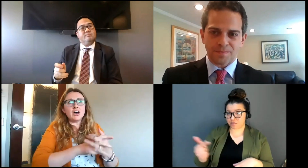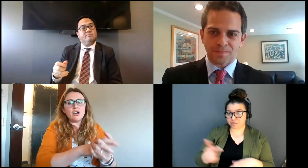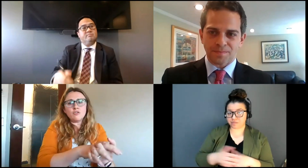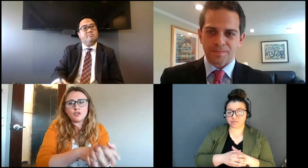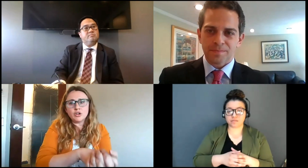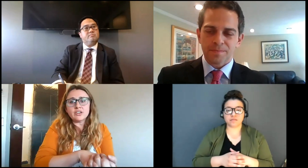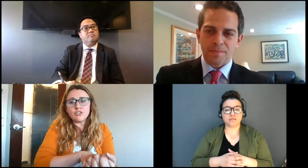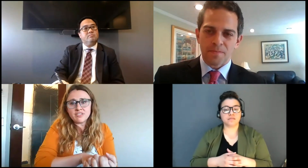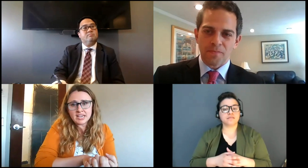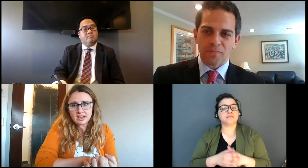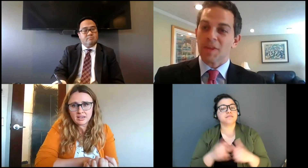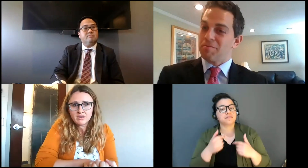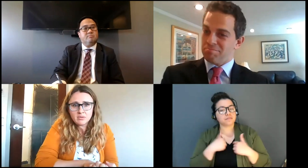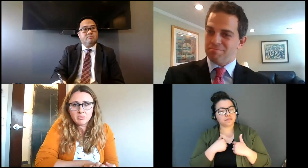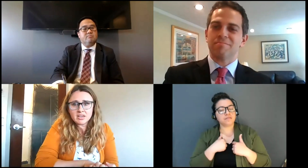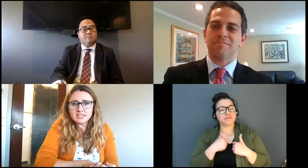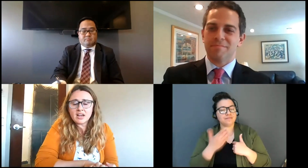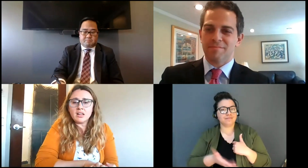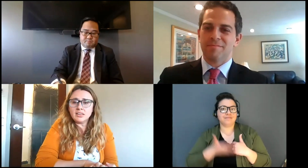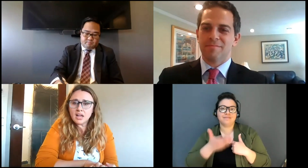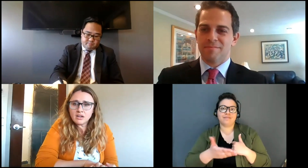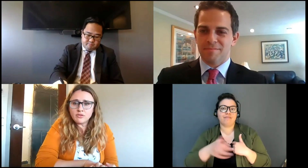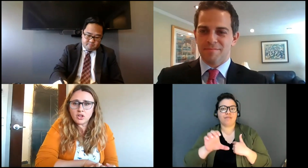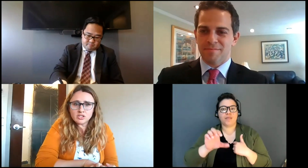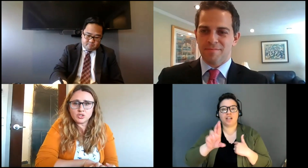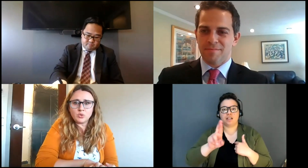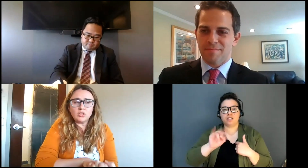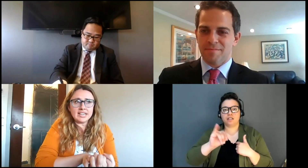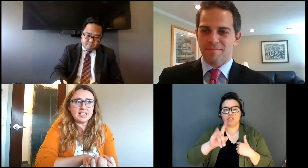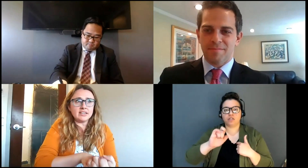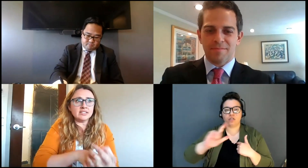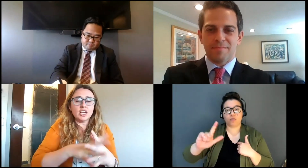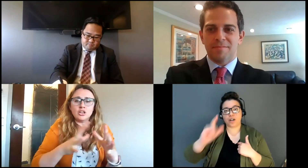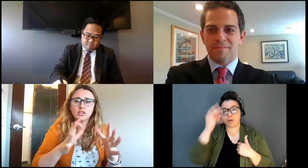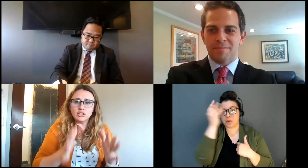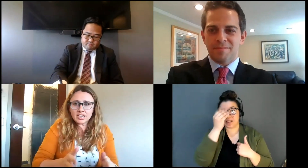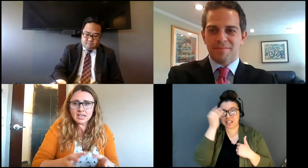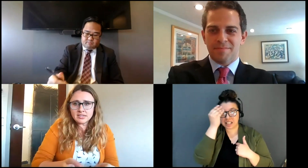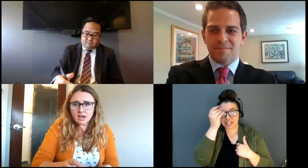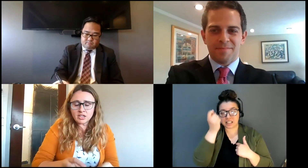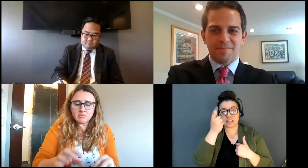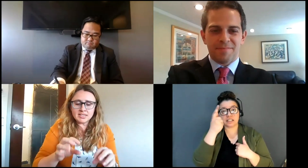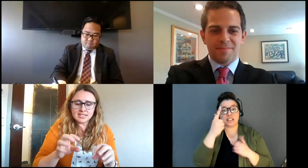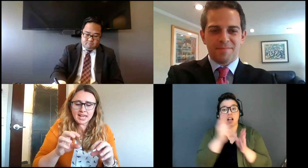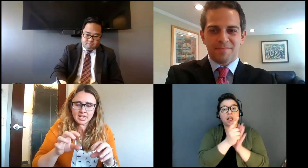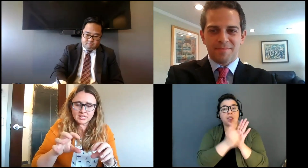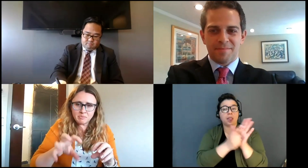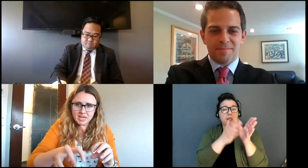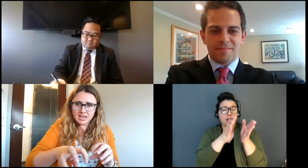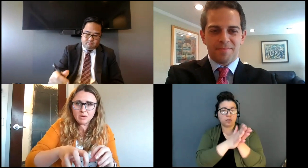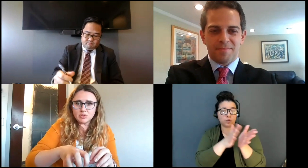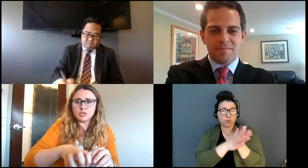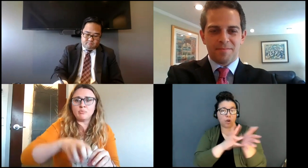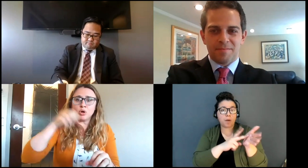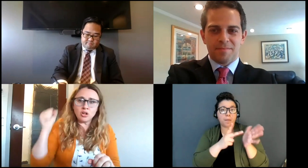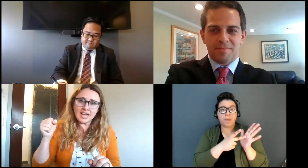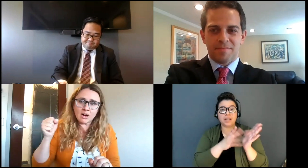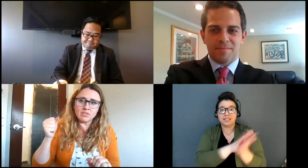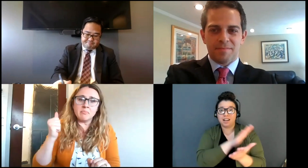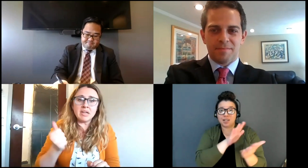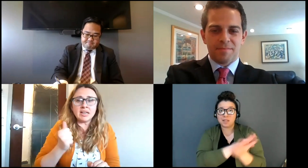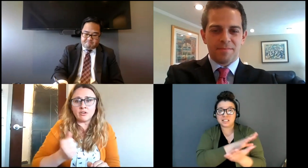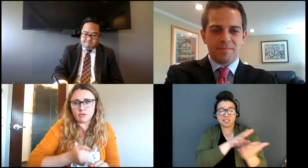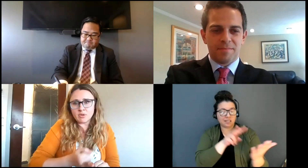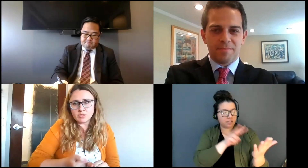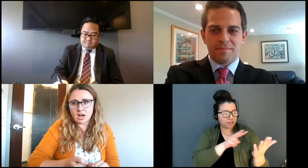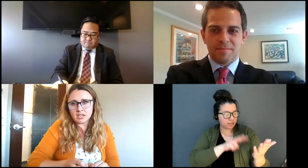lot of critical thinking, because a lot of law school is looking at documents and being able to pull